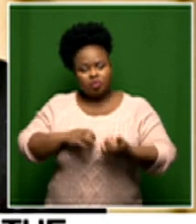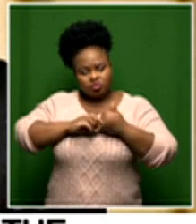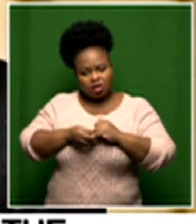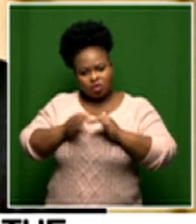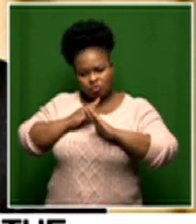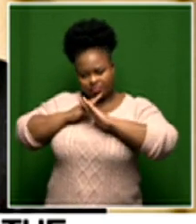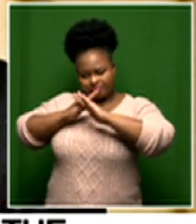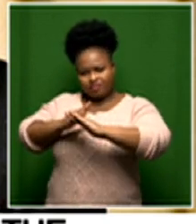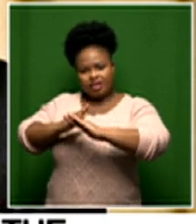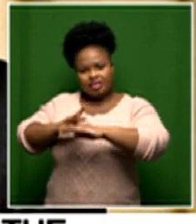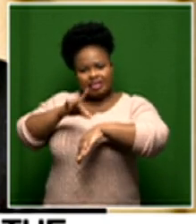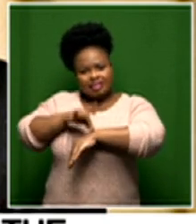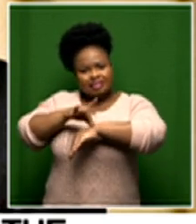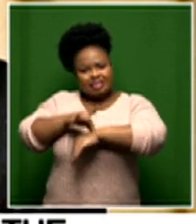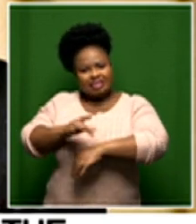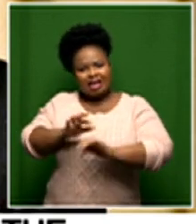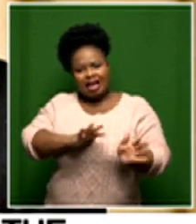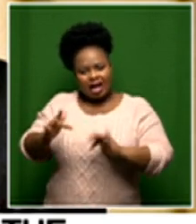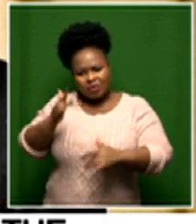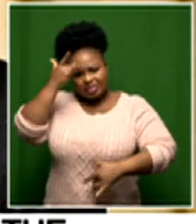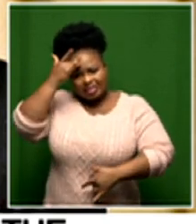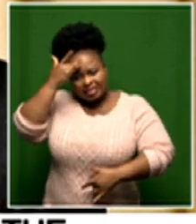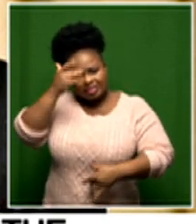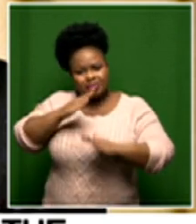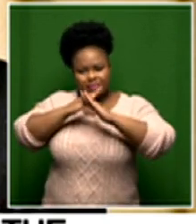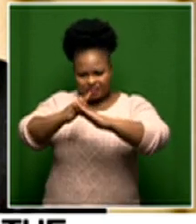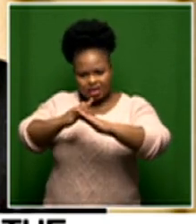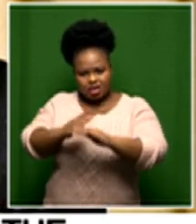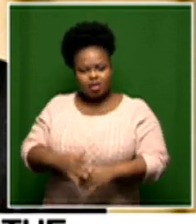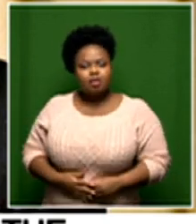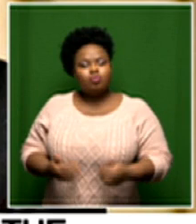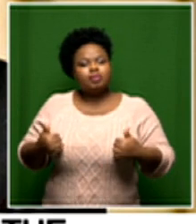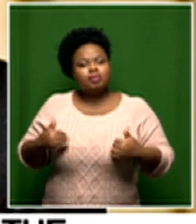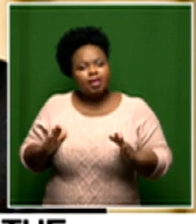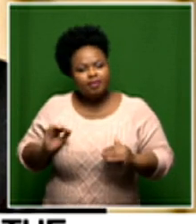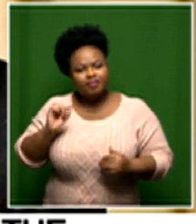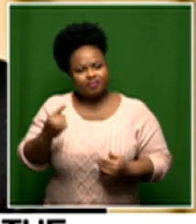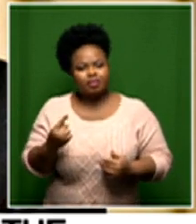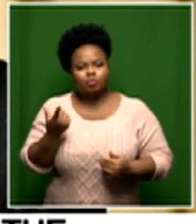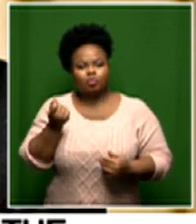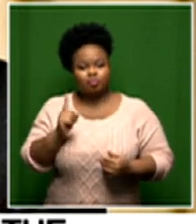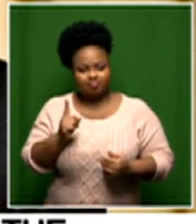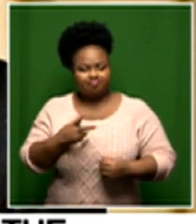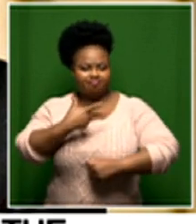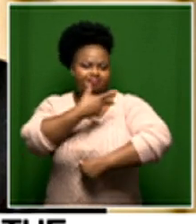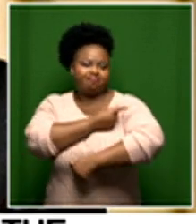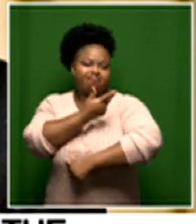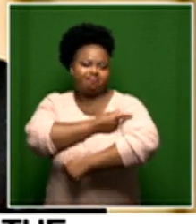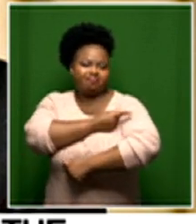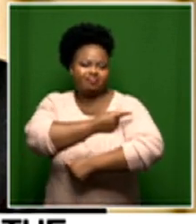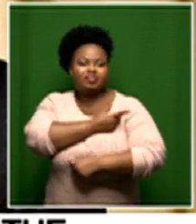prevention of diseases is actually, it starts with the access to immunization so that people